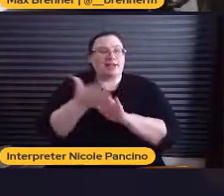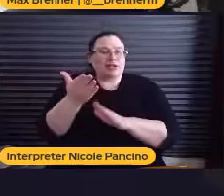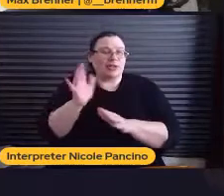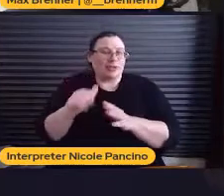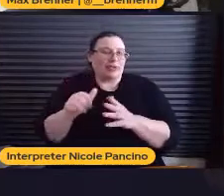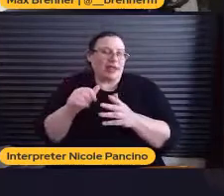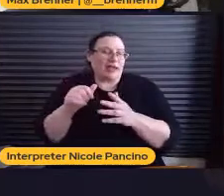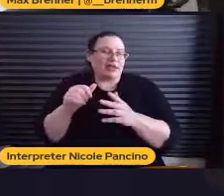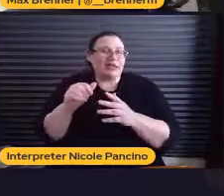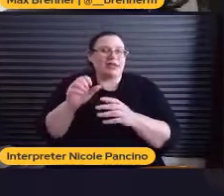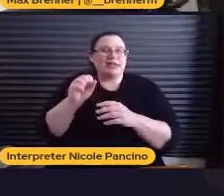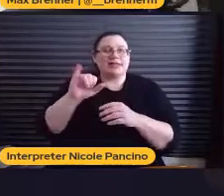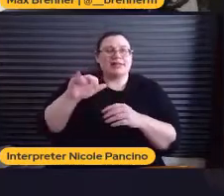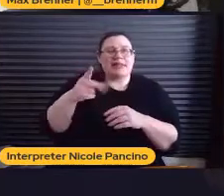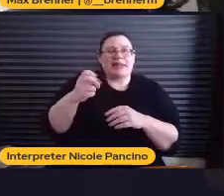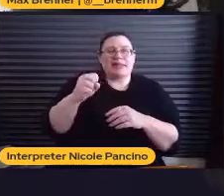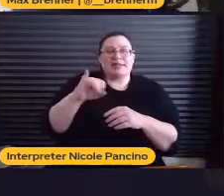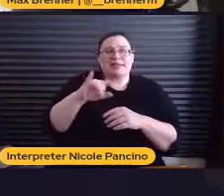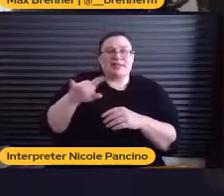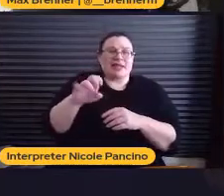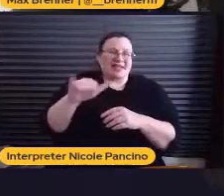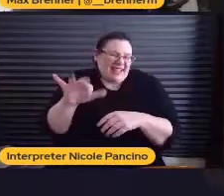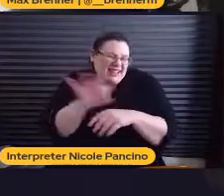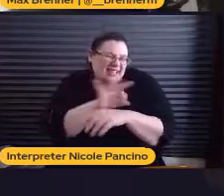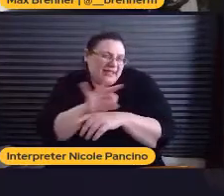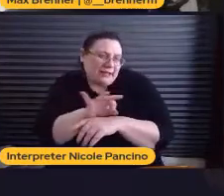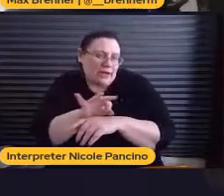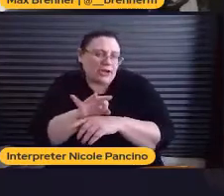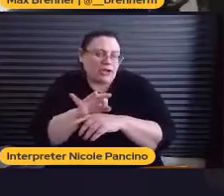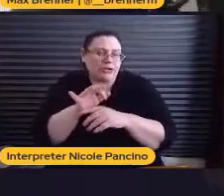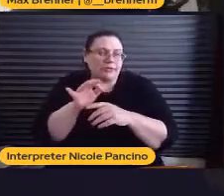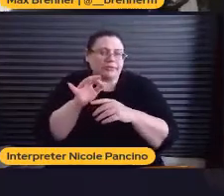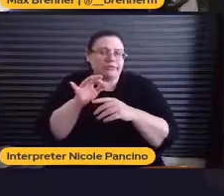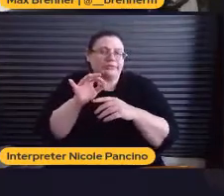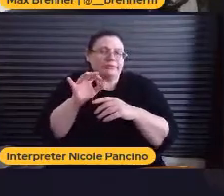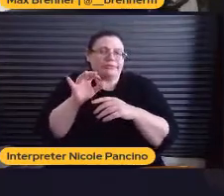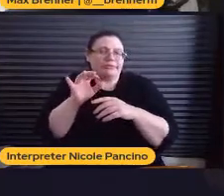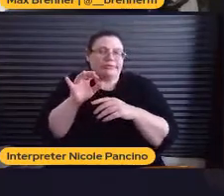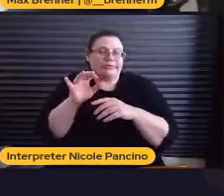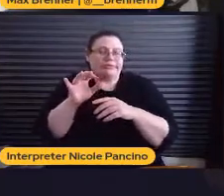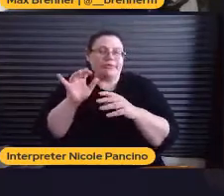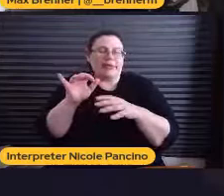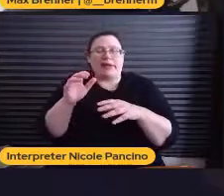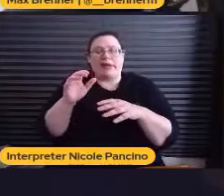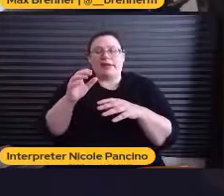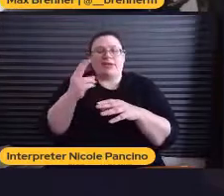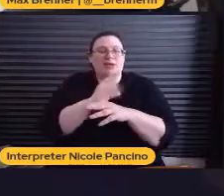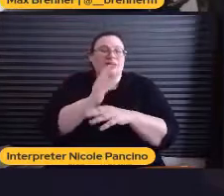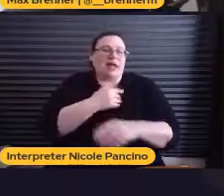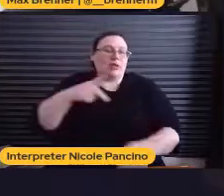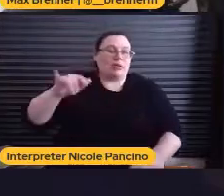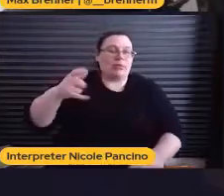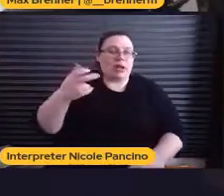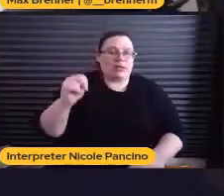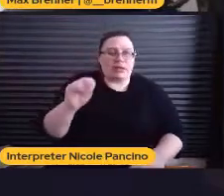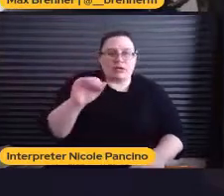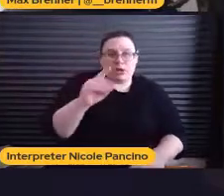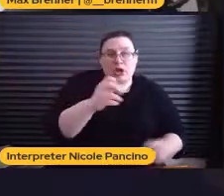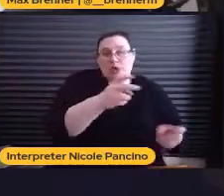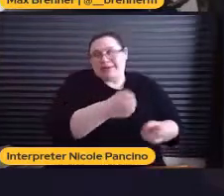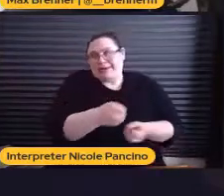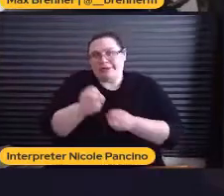for synthesize, so that's pretty much the function that takes our Python code in this case and